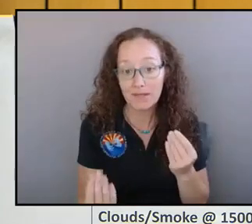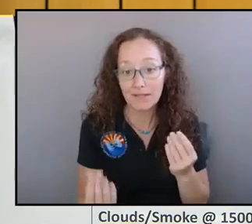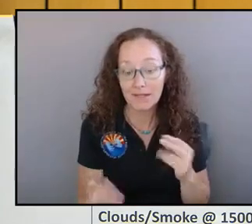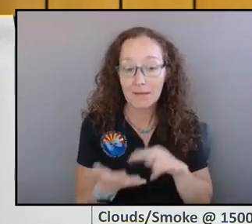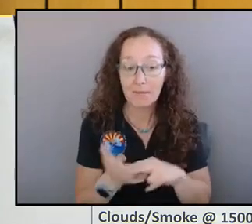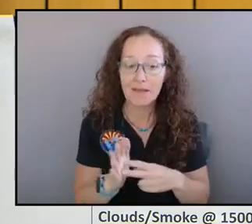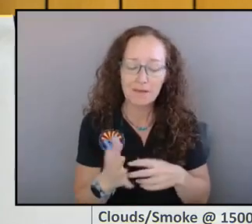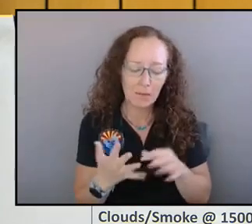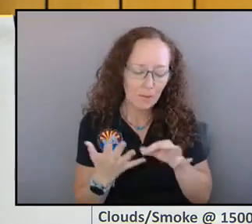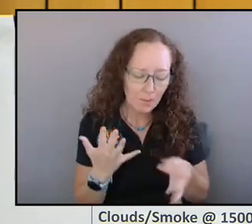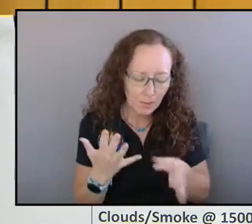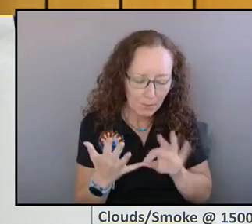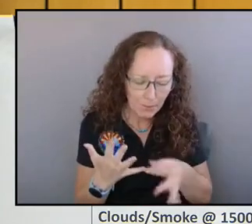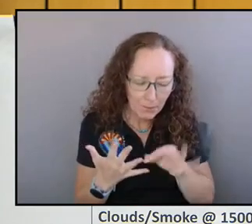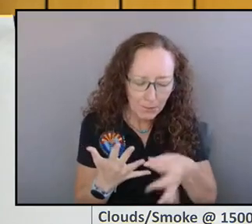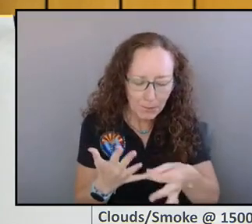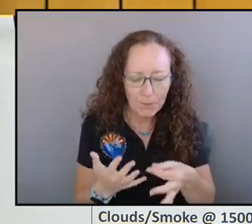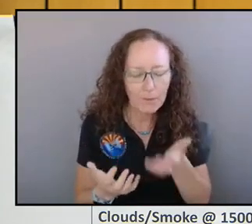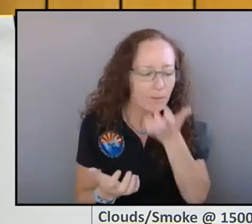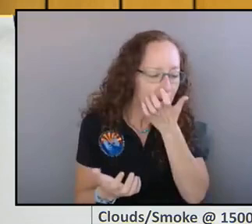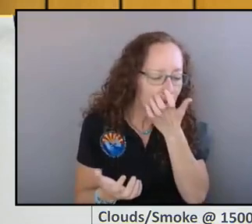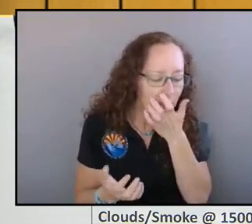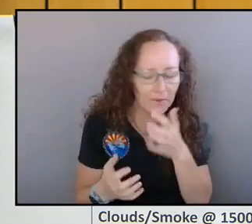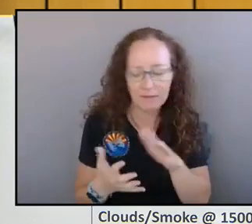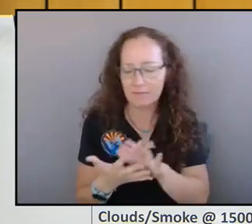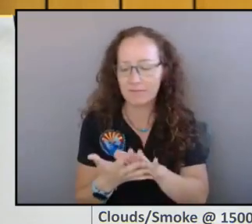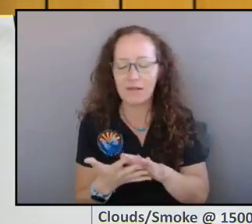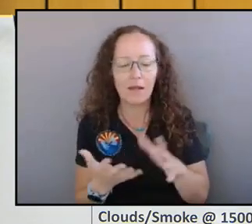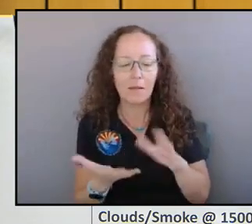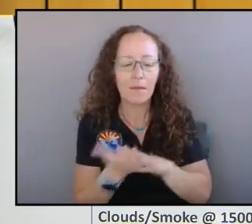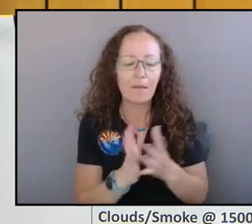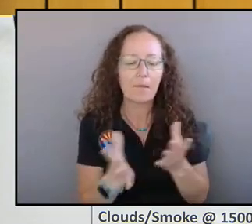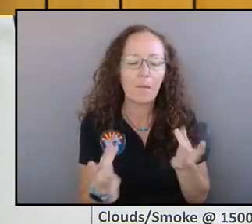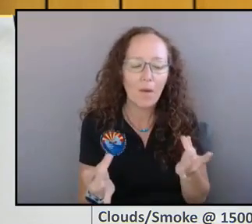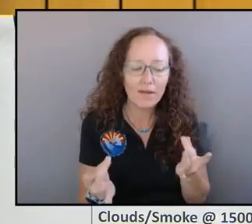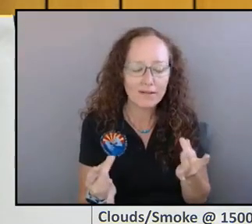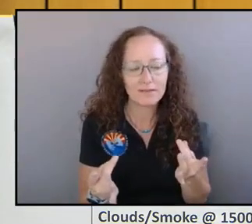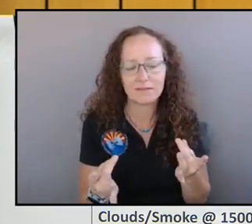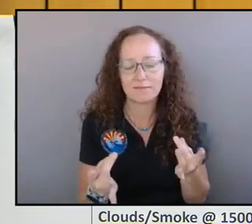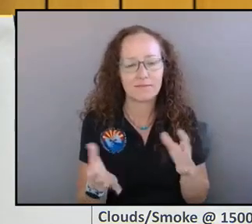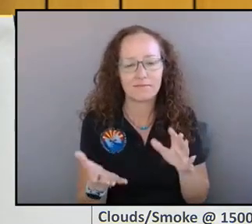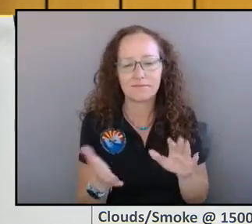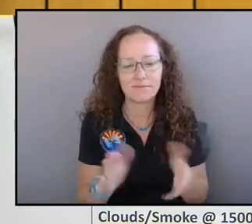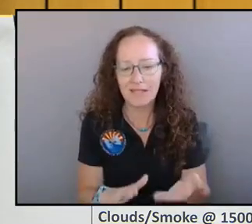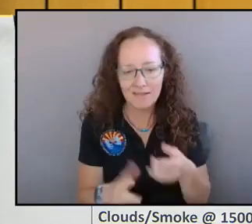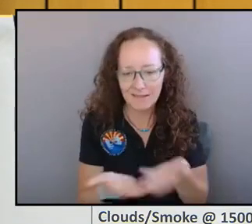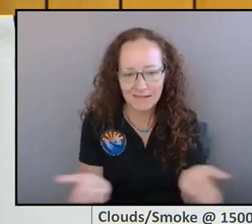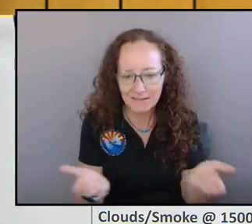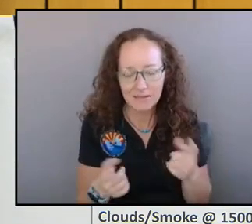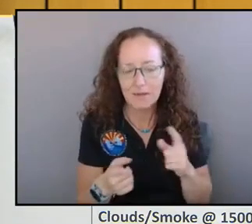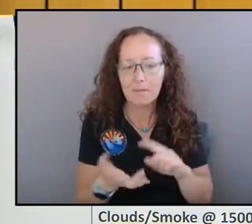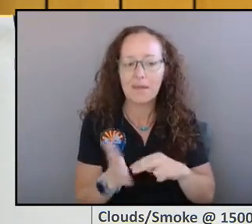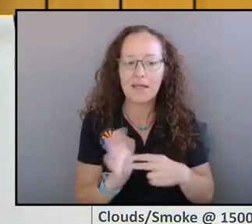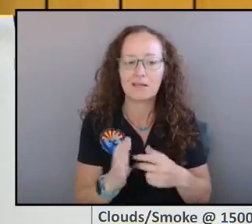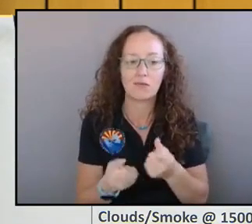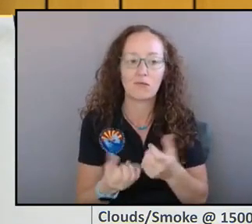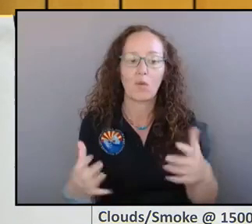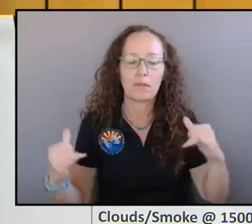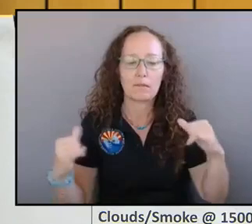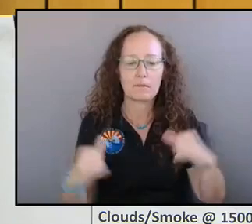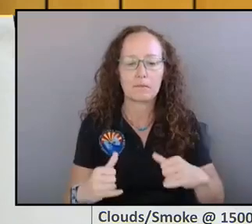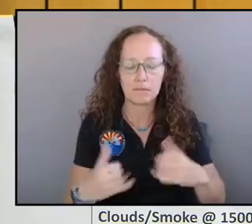the pine needles, the twigs, the grass, that type of thing. And that limits the growth. We're also seeing really good overnight